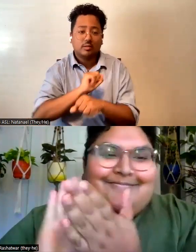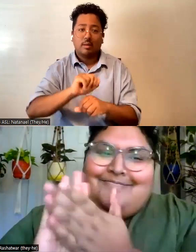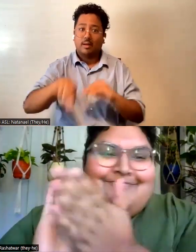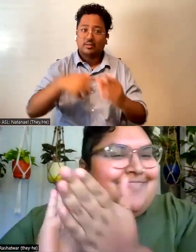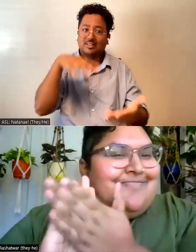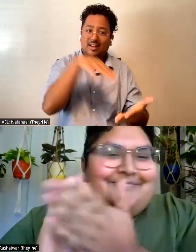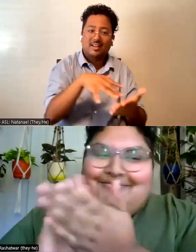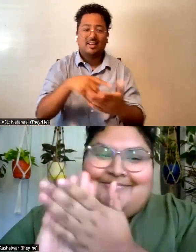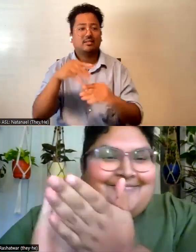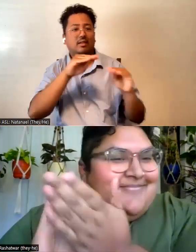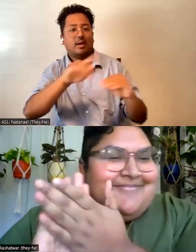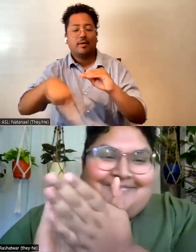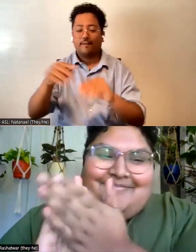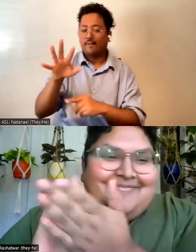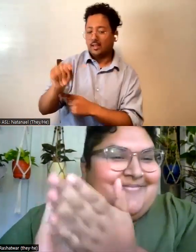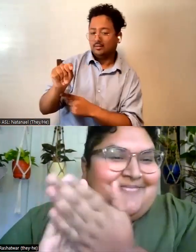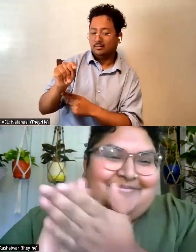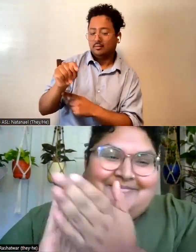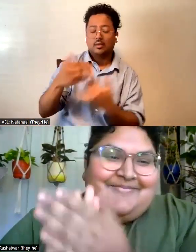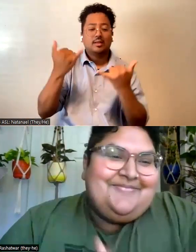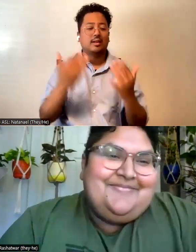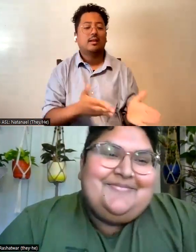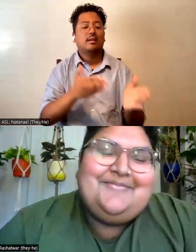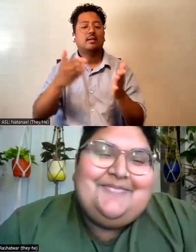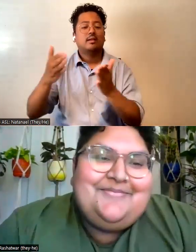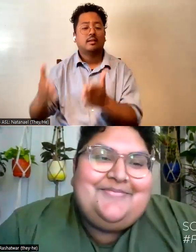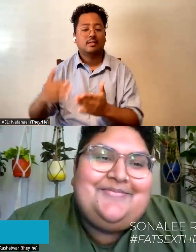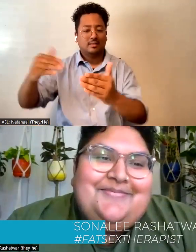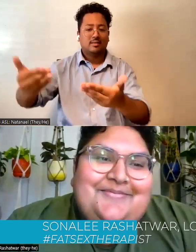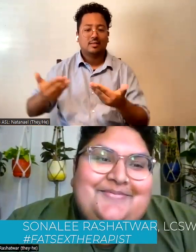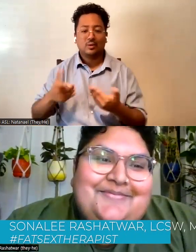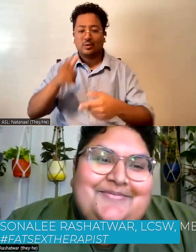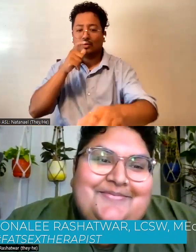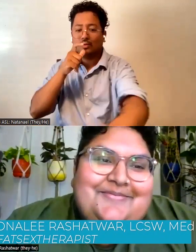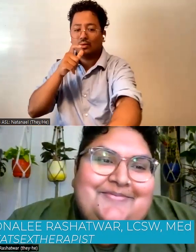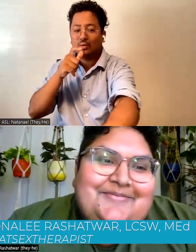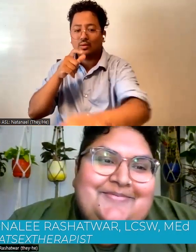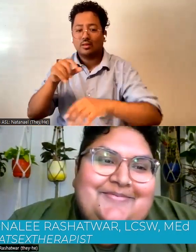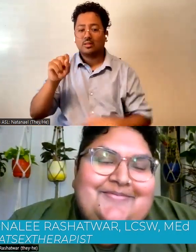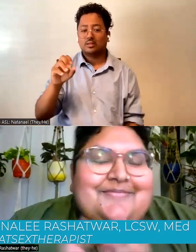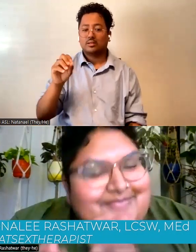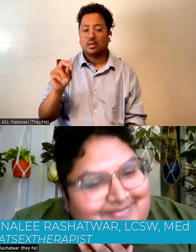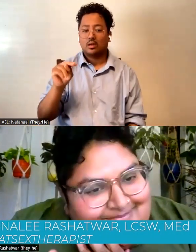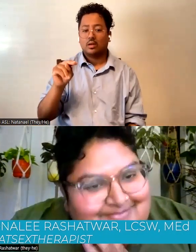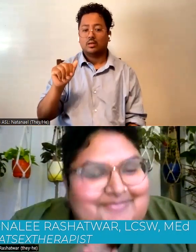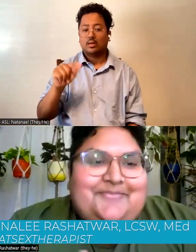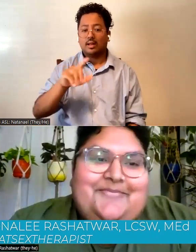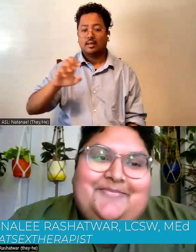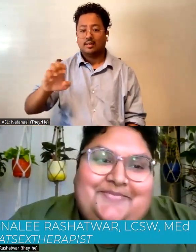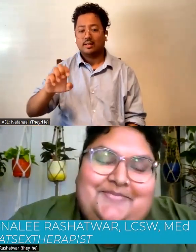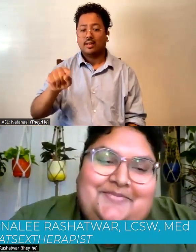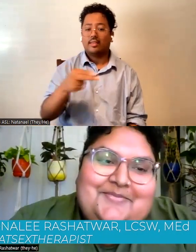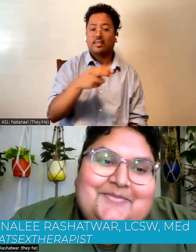us, Athia. I would also like to introduce you to Sonalee Rashatwar, he,